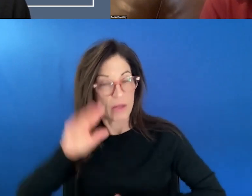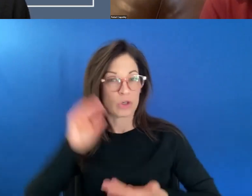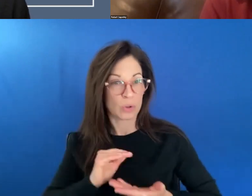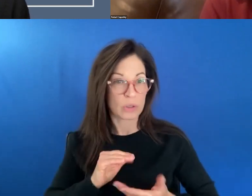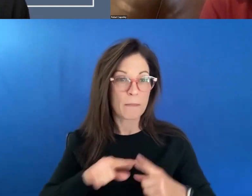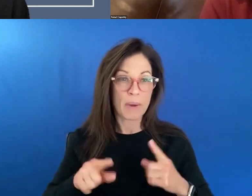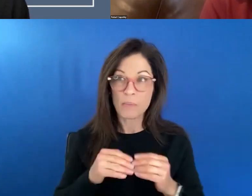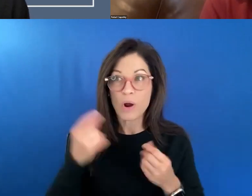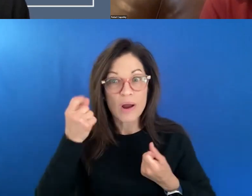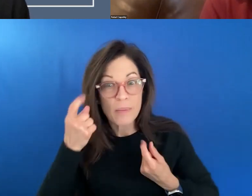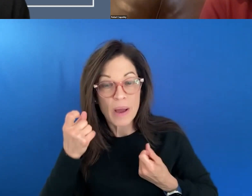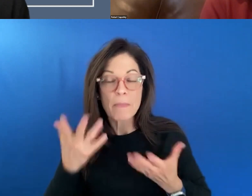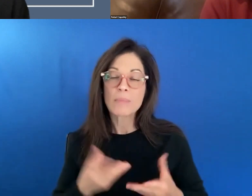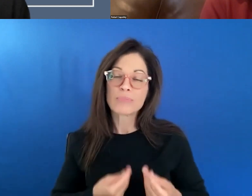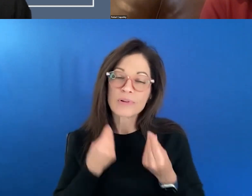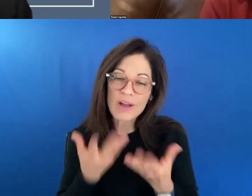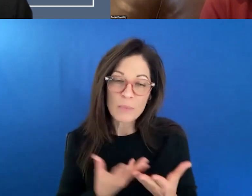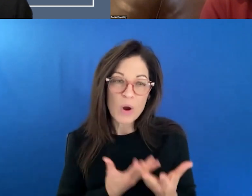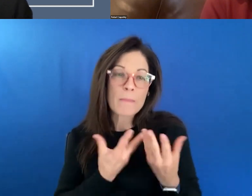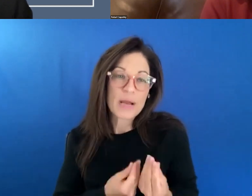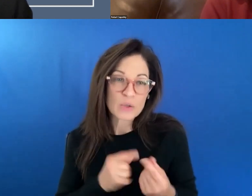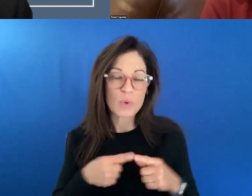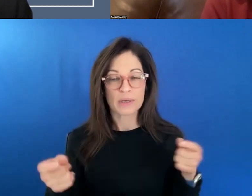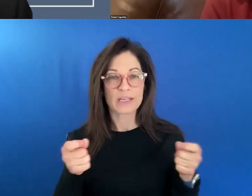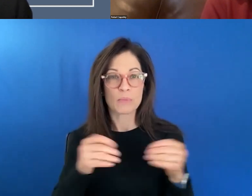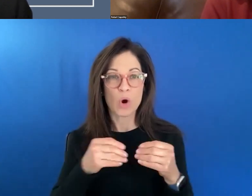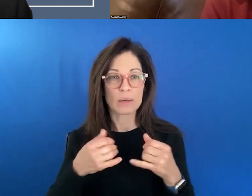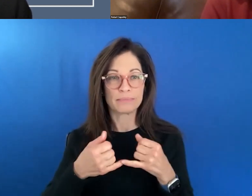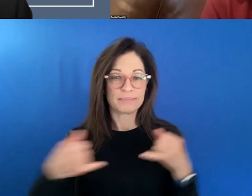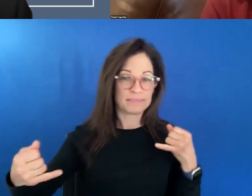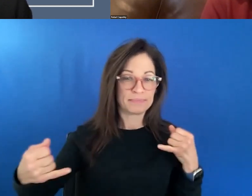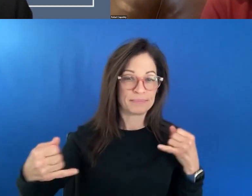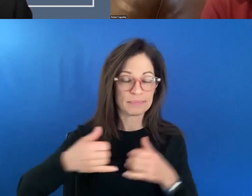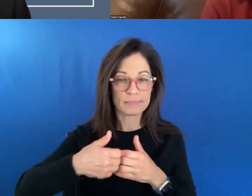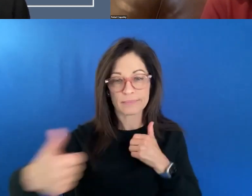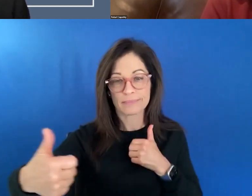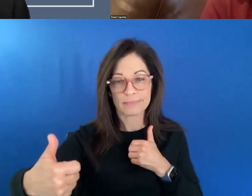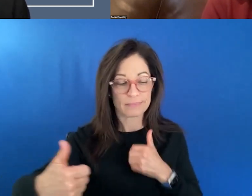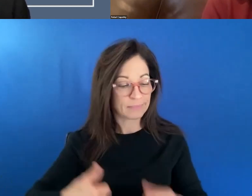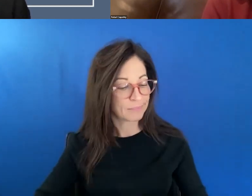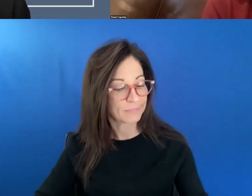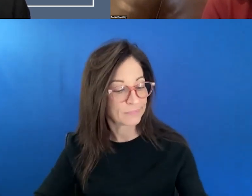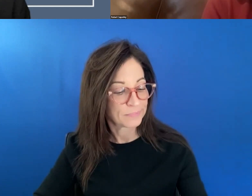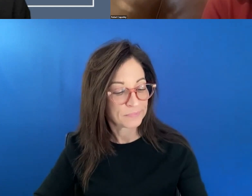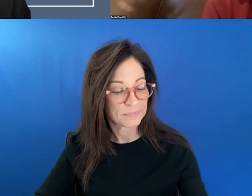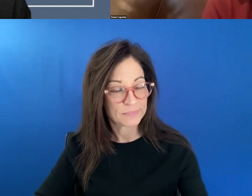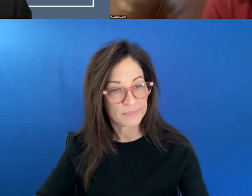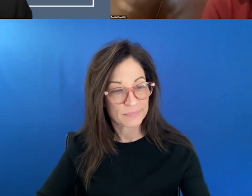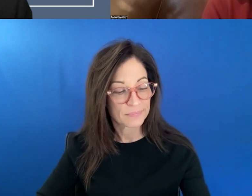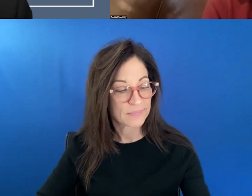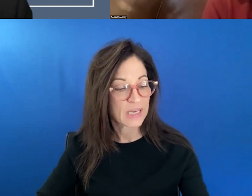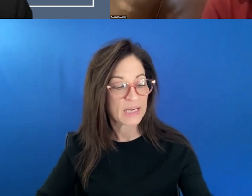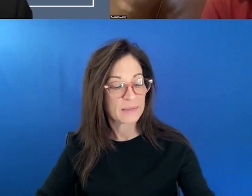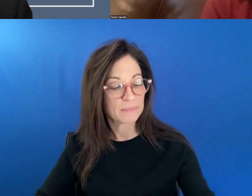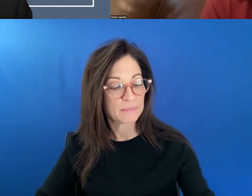most likely to produce compassionate acts when we manage a detached distance. And so I'm just curious if, is there anything you would add